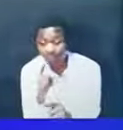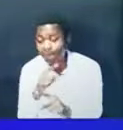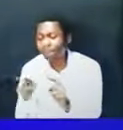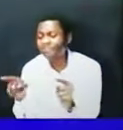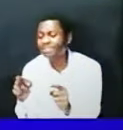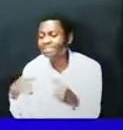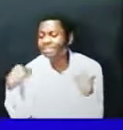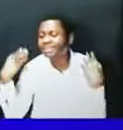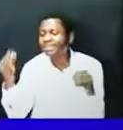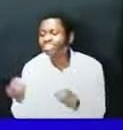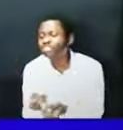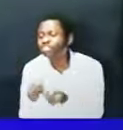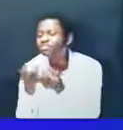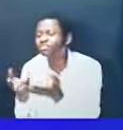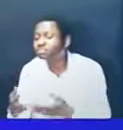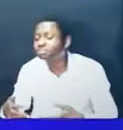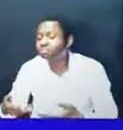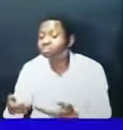angel said to them,